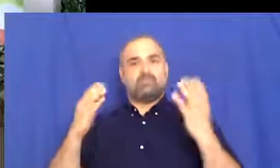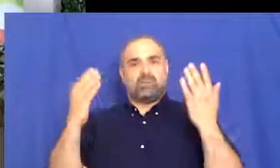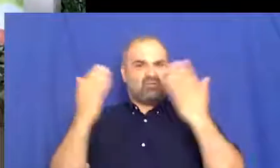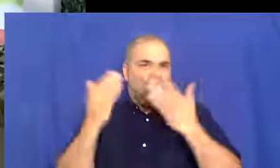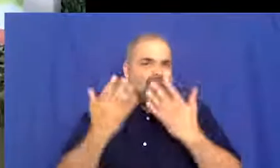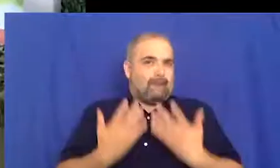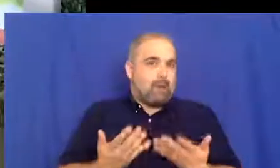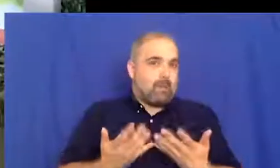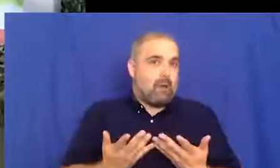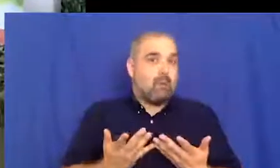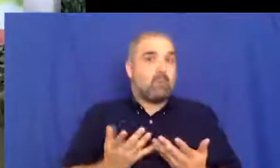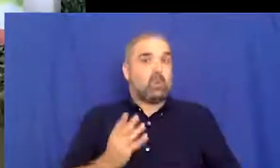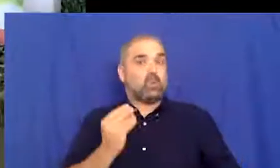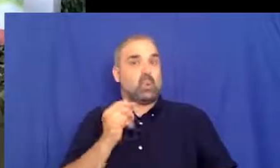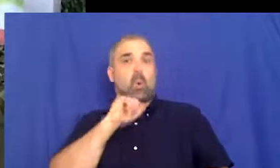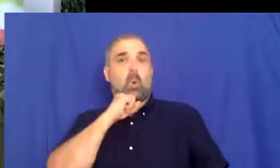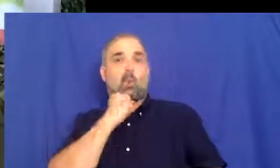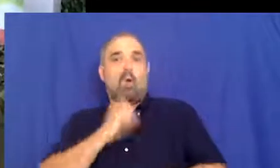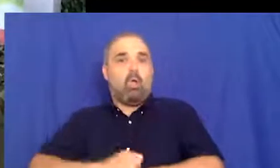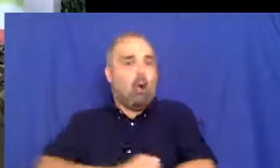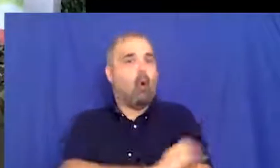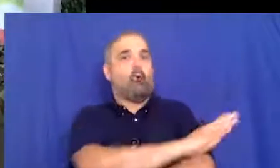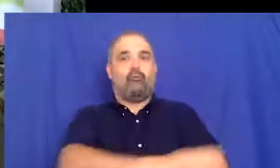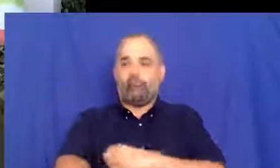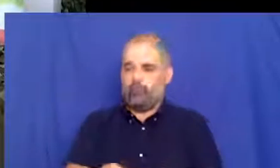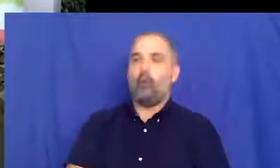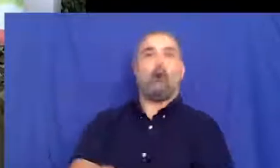actually shed off them. So